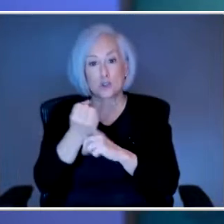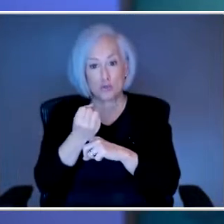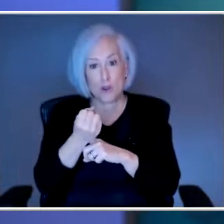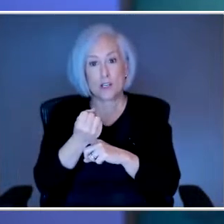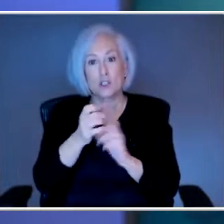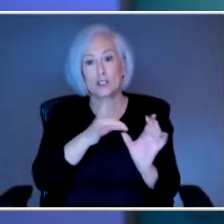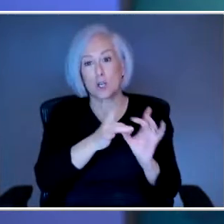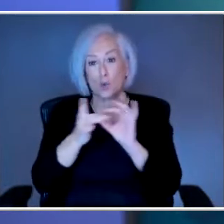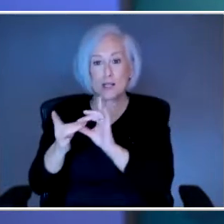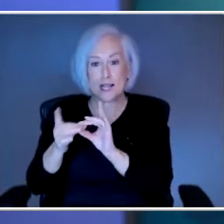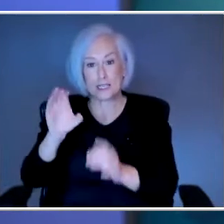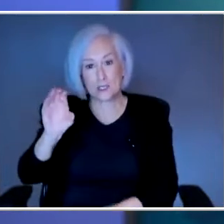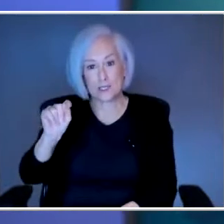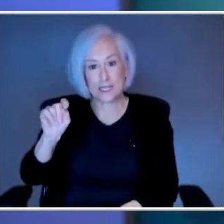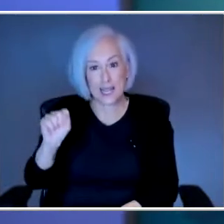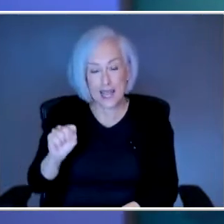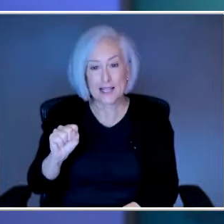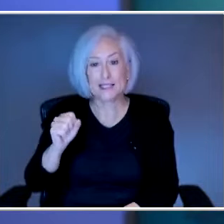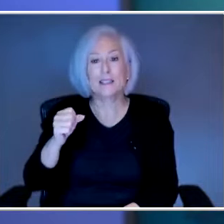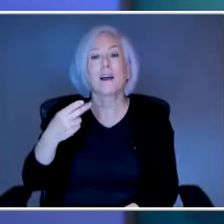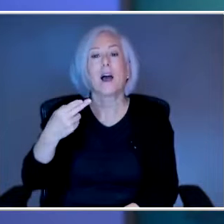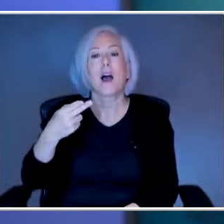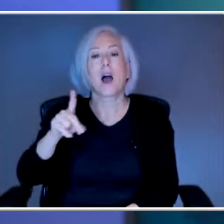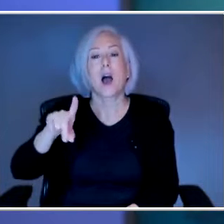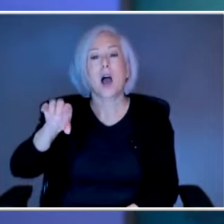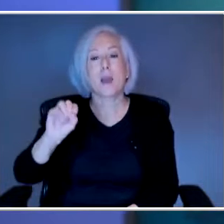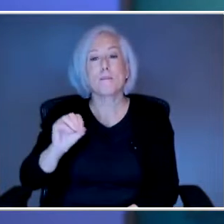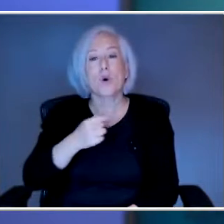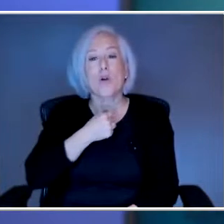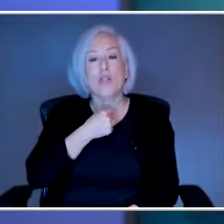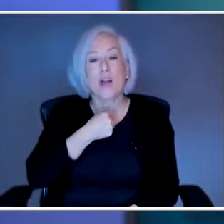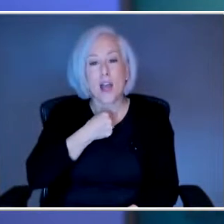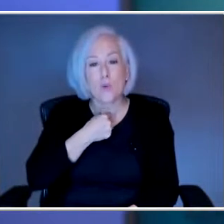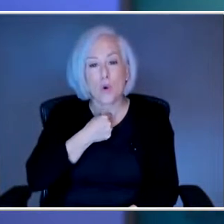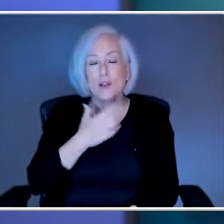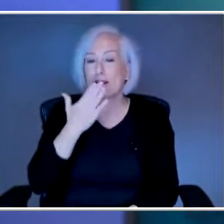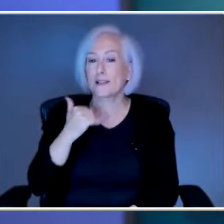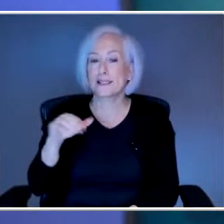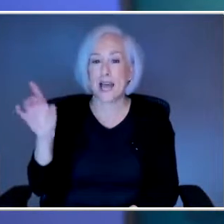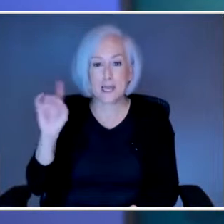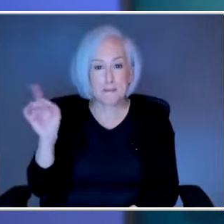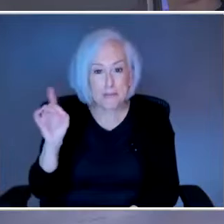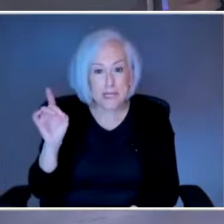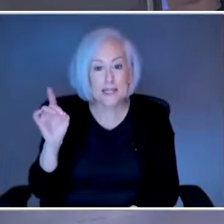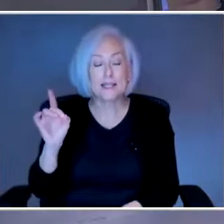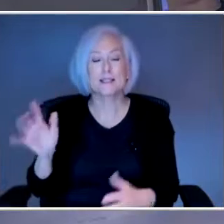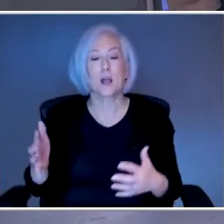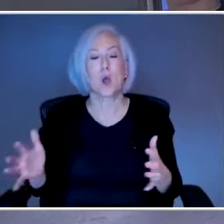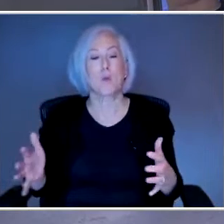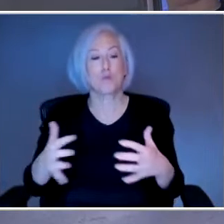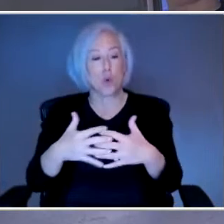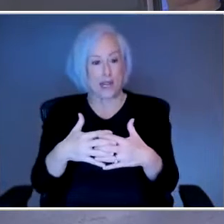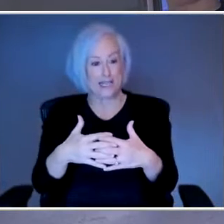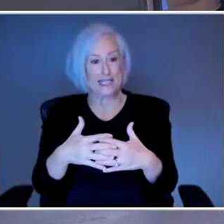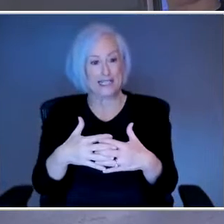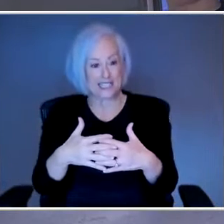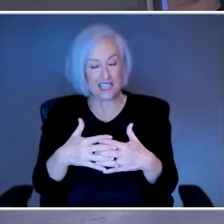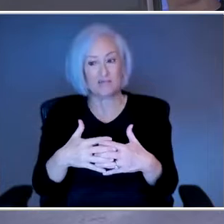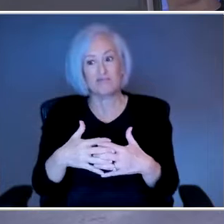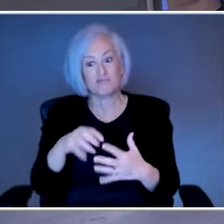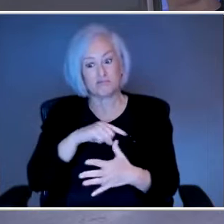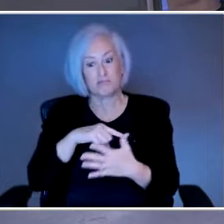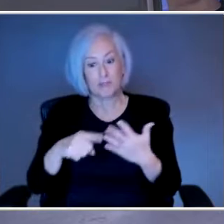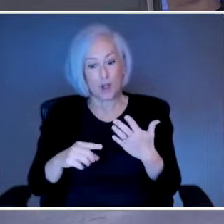syndrome, hypothyroidism, or diabetes. Those are all things that are associated with carpal tunnel syndrome. And pregnancy. And pregnancy. I'm filing that